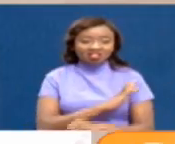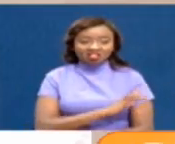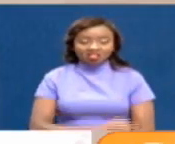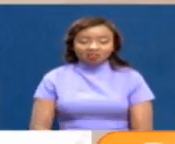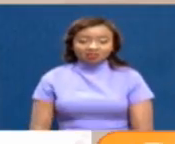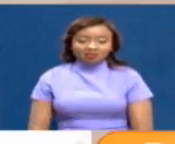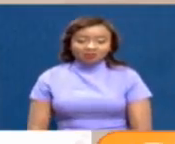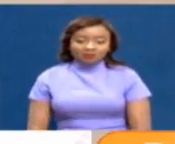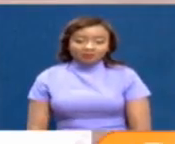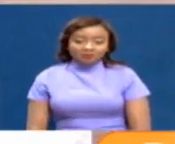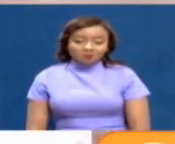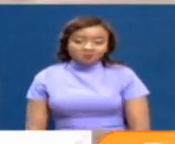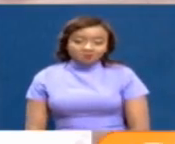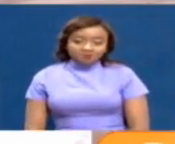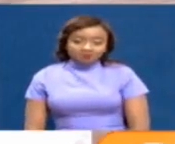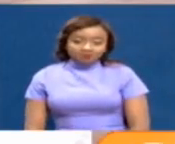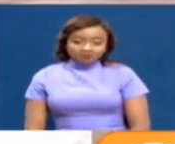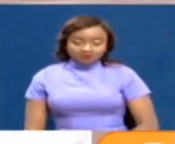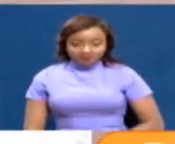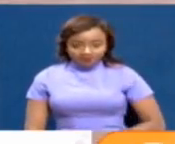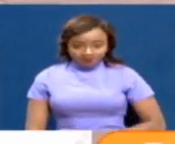submerged.